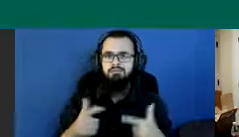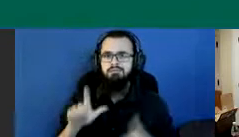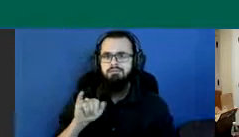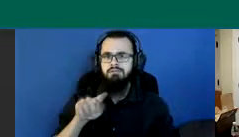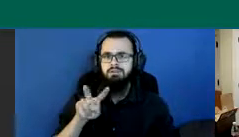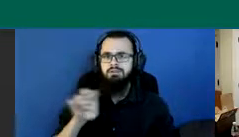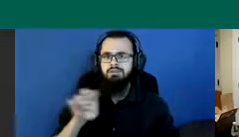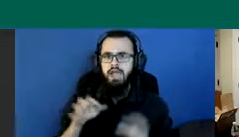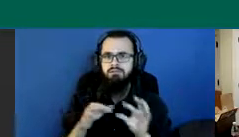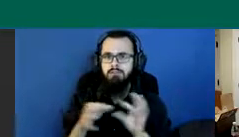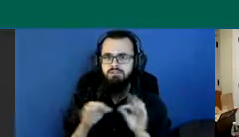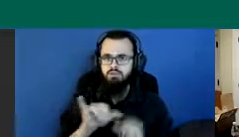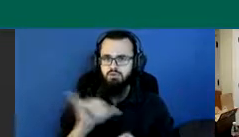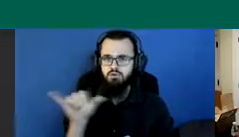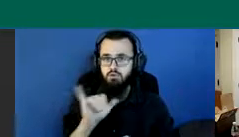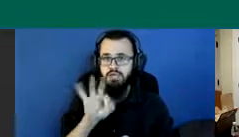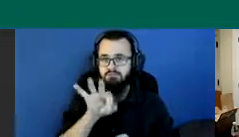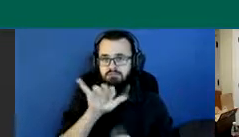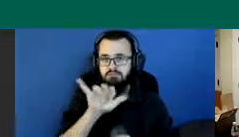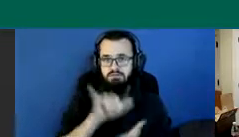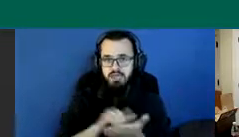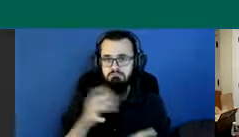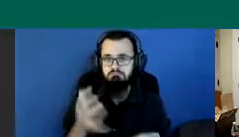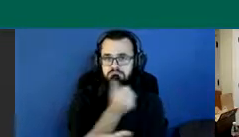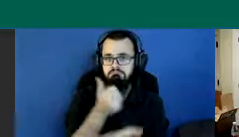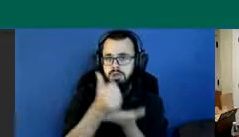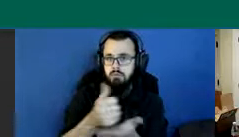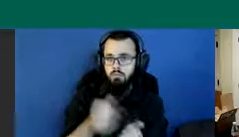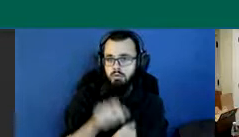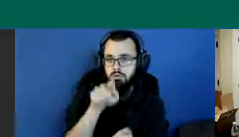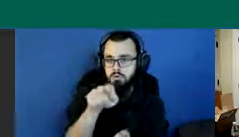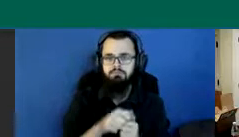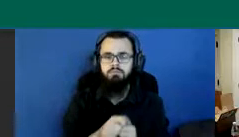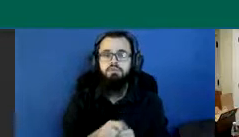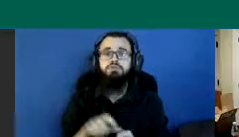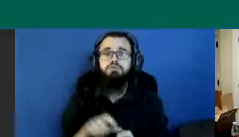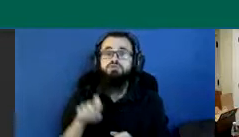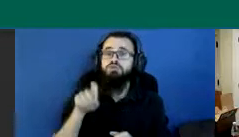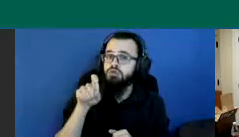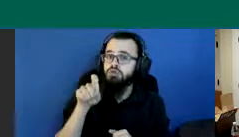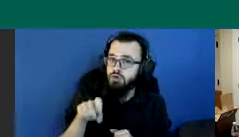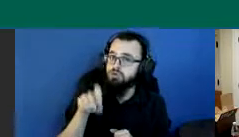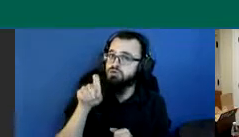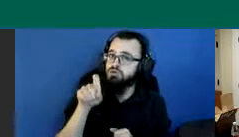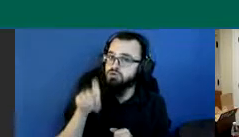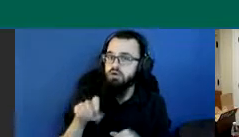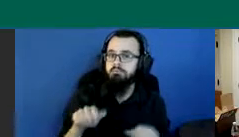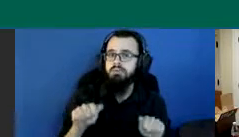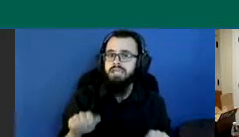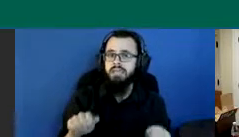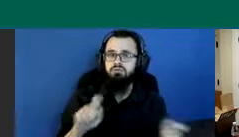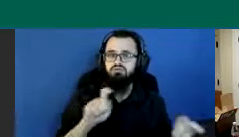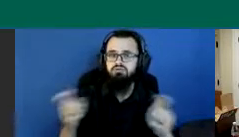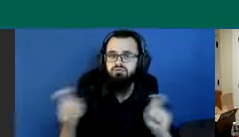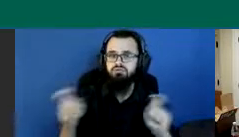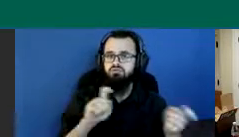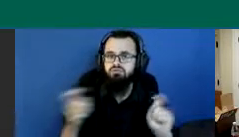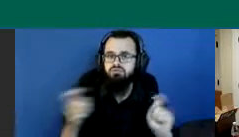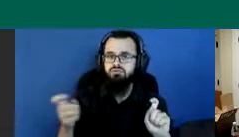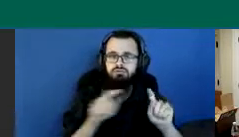helpful to you. You should be able to toggle your screen between the PowerPoint presentation and the